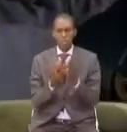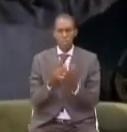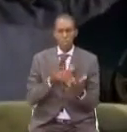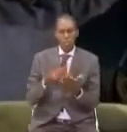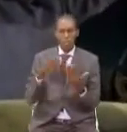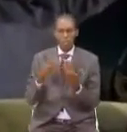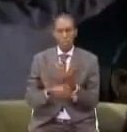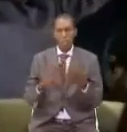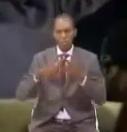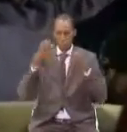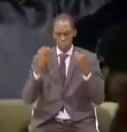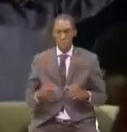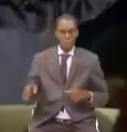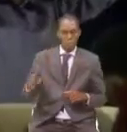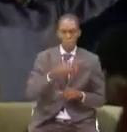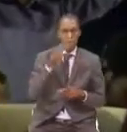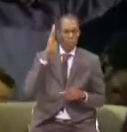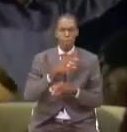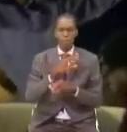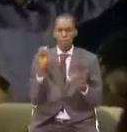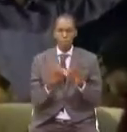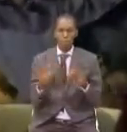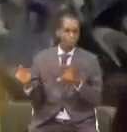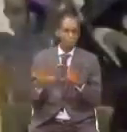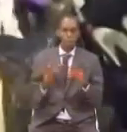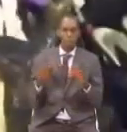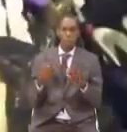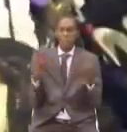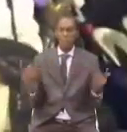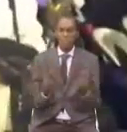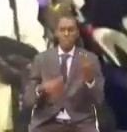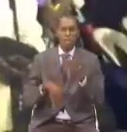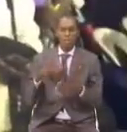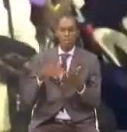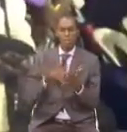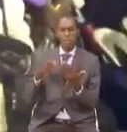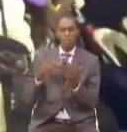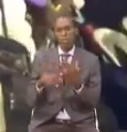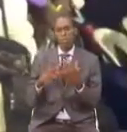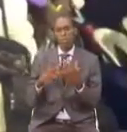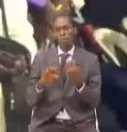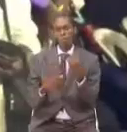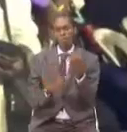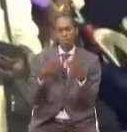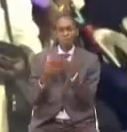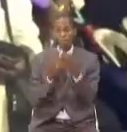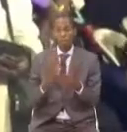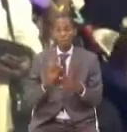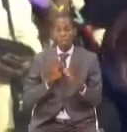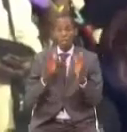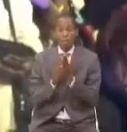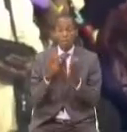no more be doing those things out of the weakness of the flesh in Jesus' name. I pray that robe